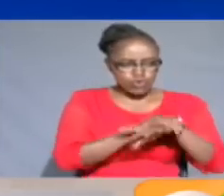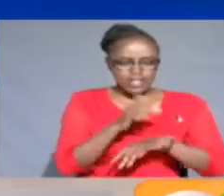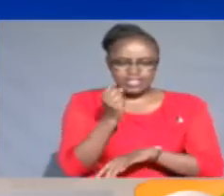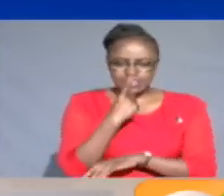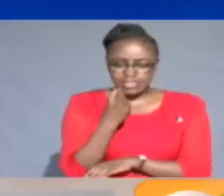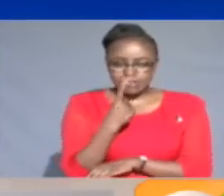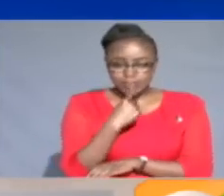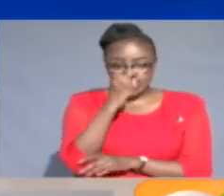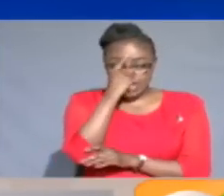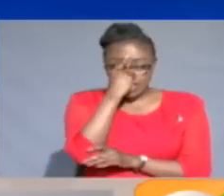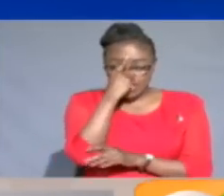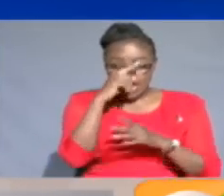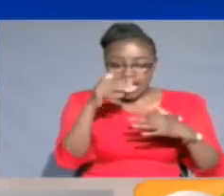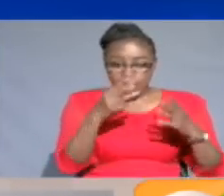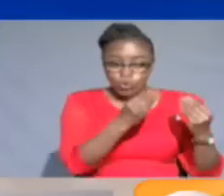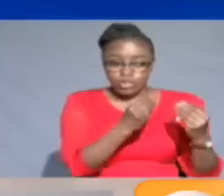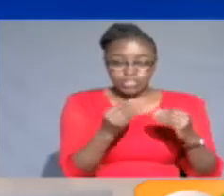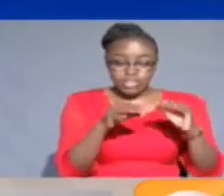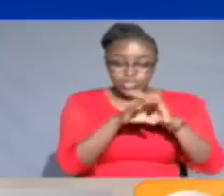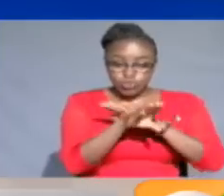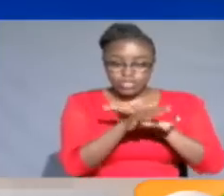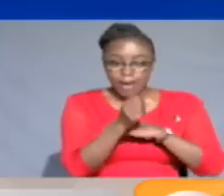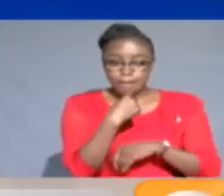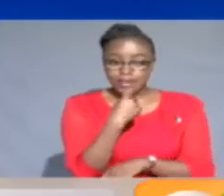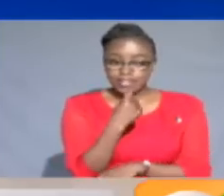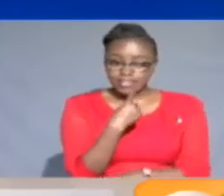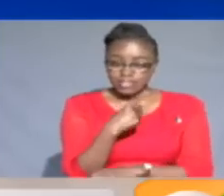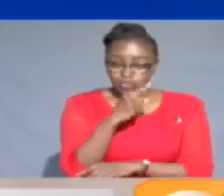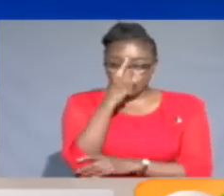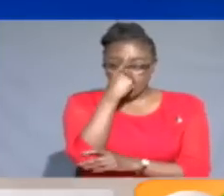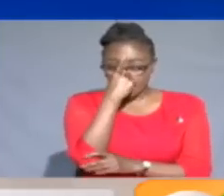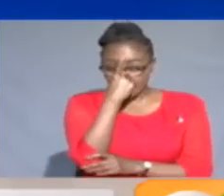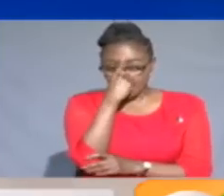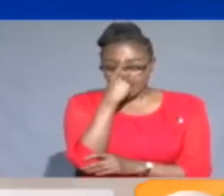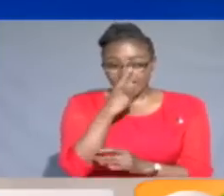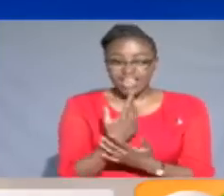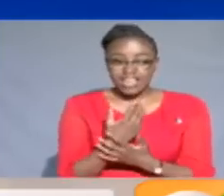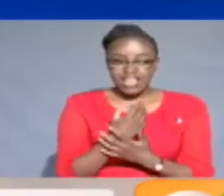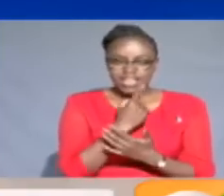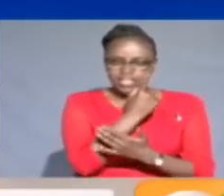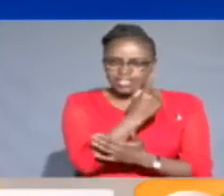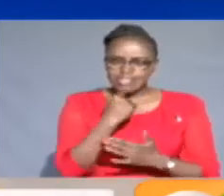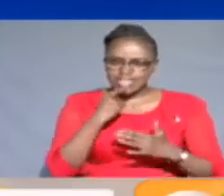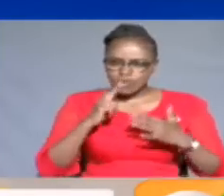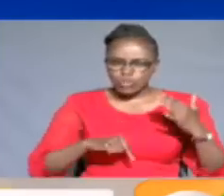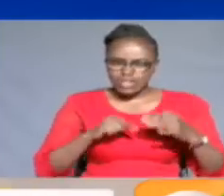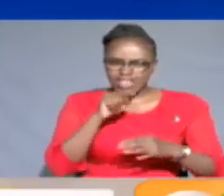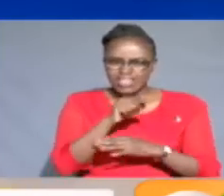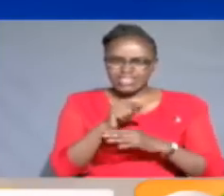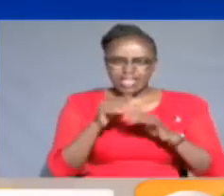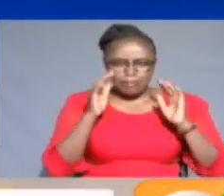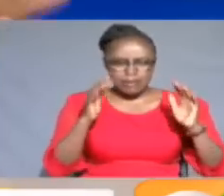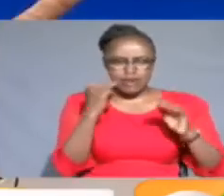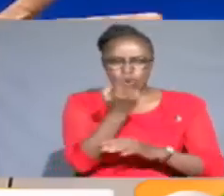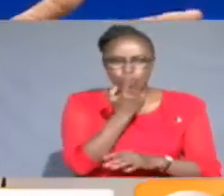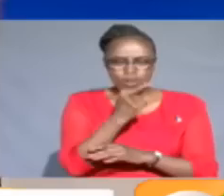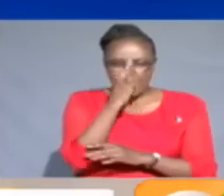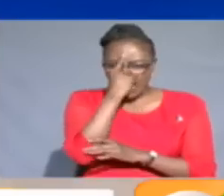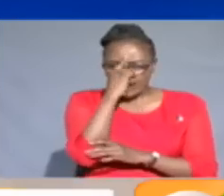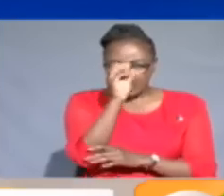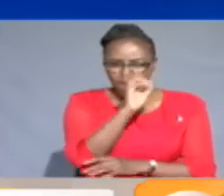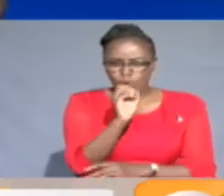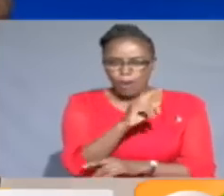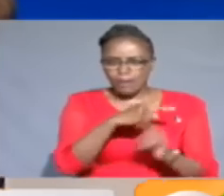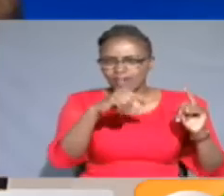India, how easy it is to access medication in India, and everybody's talking about that being, and not necessarily India, that's